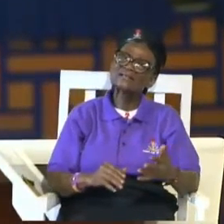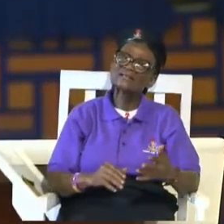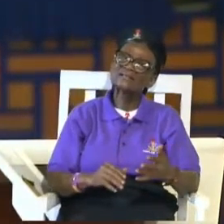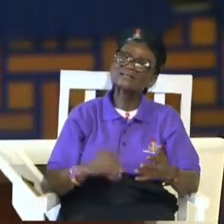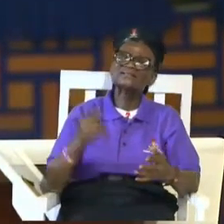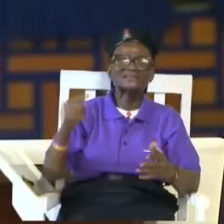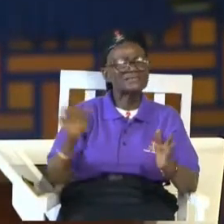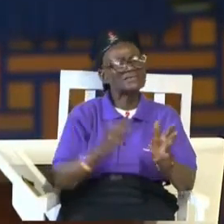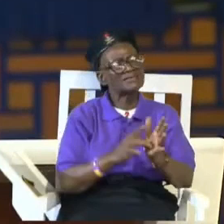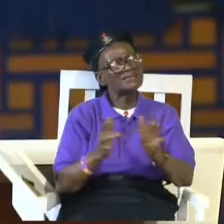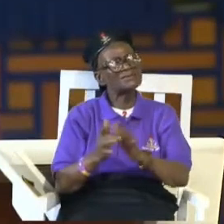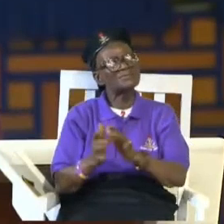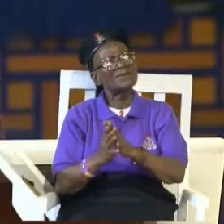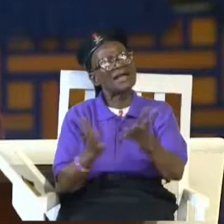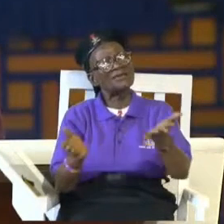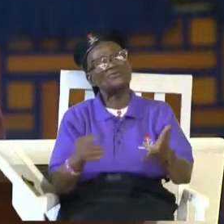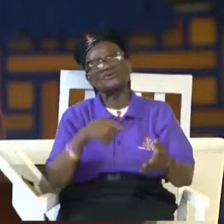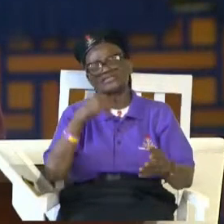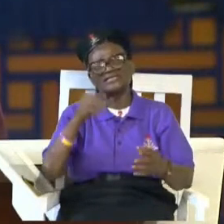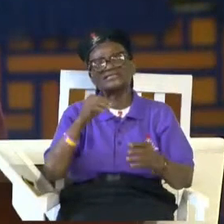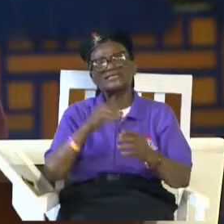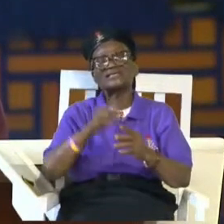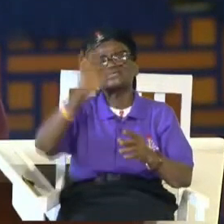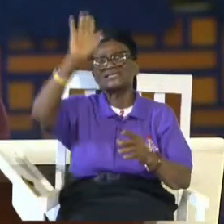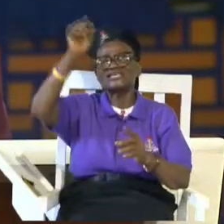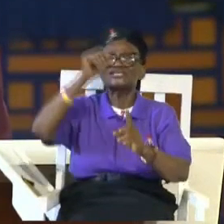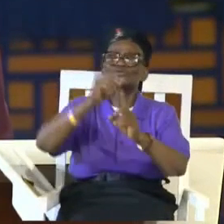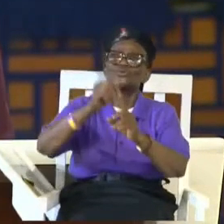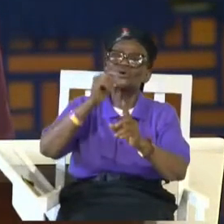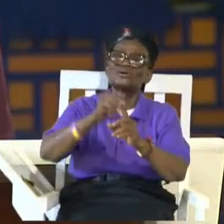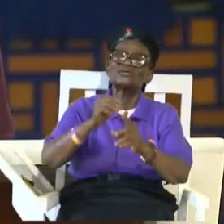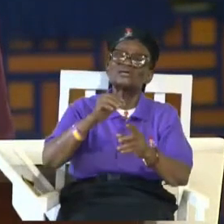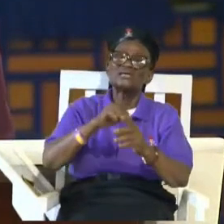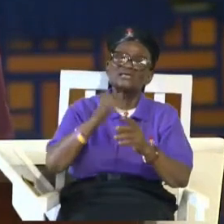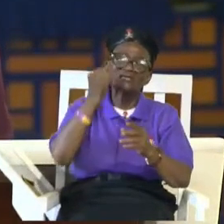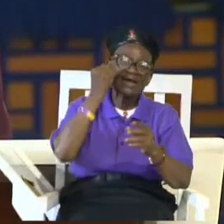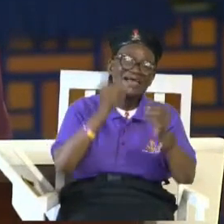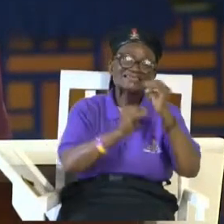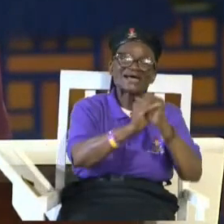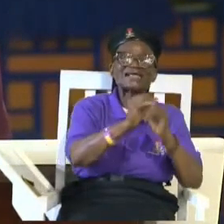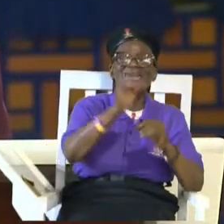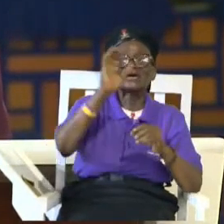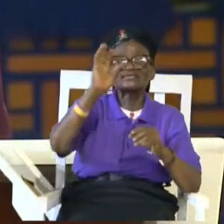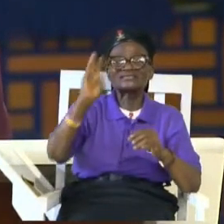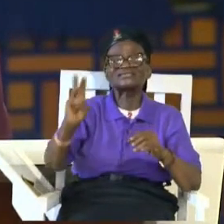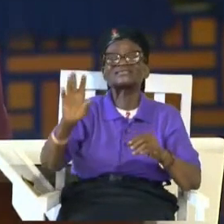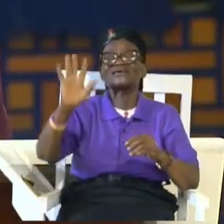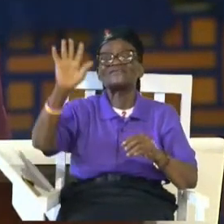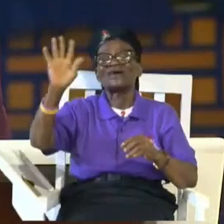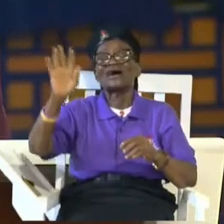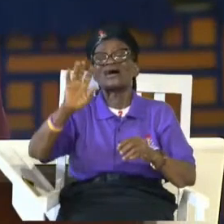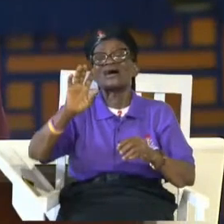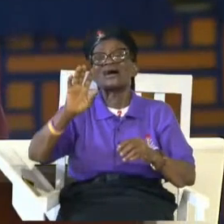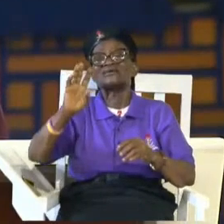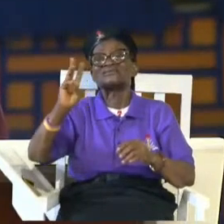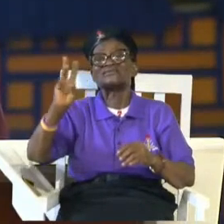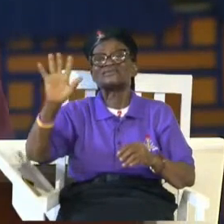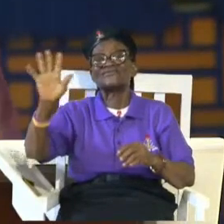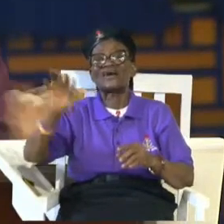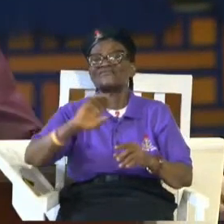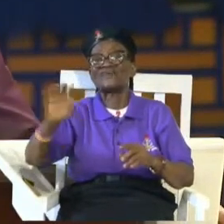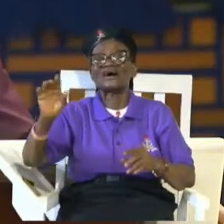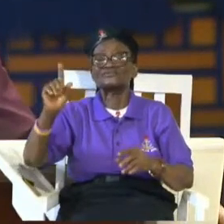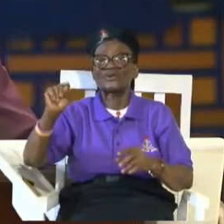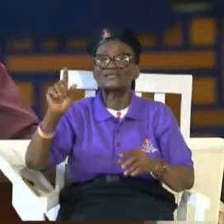The Bible says in His Word, it says in His Word, in Isaiah 65, verse 20, Isaiah 65, verse